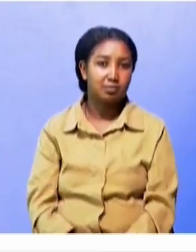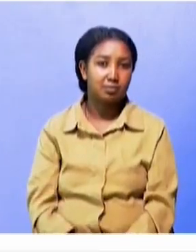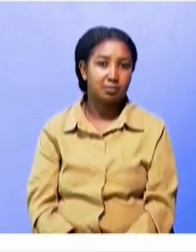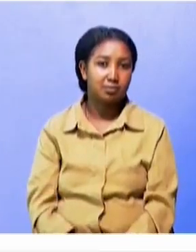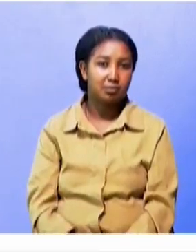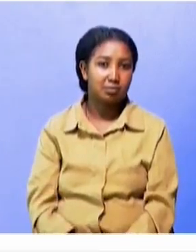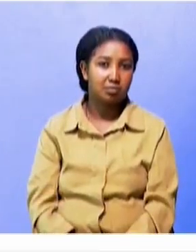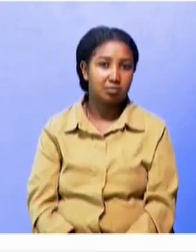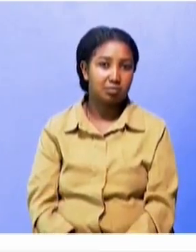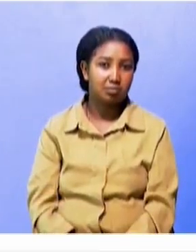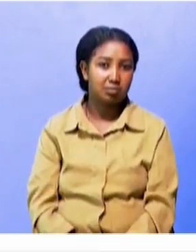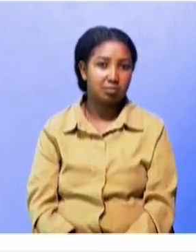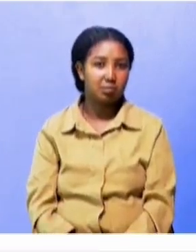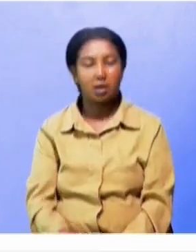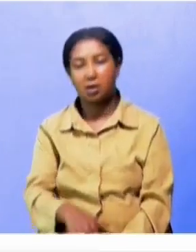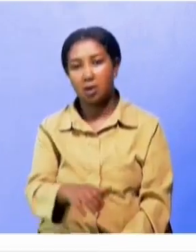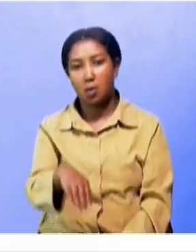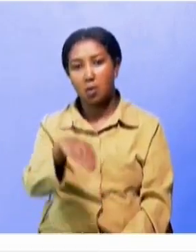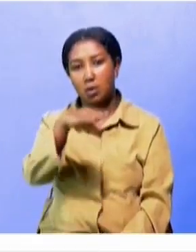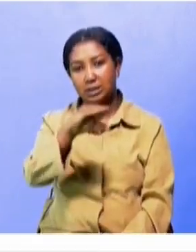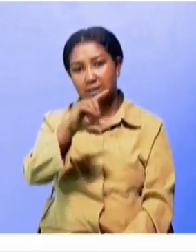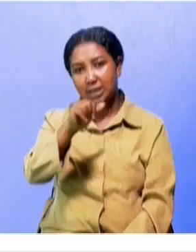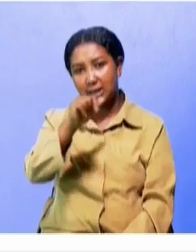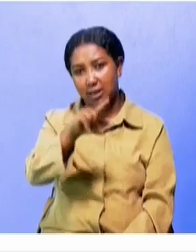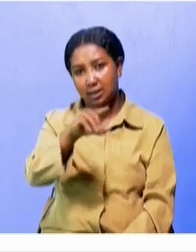And that is seldom.